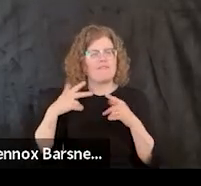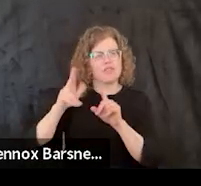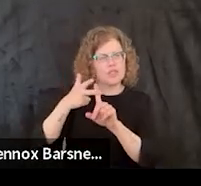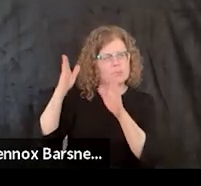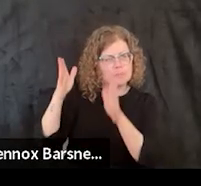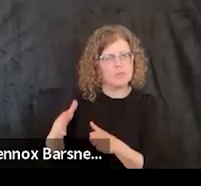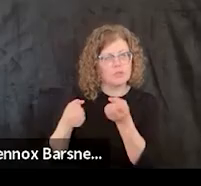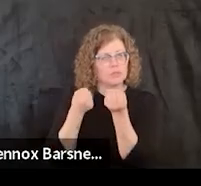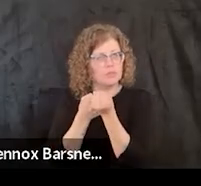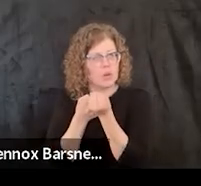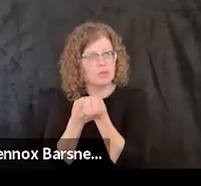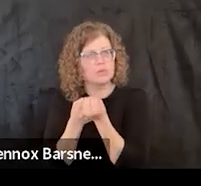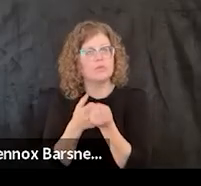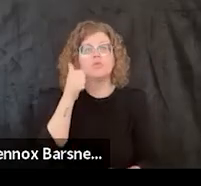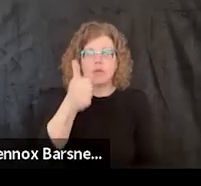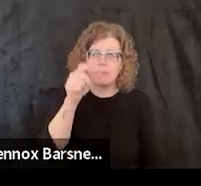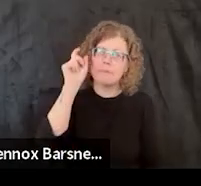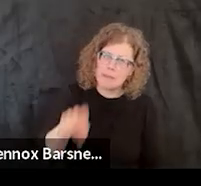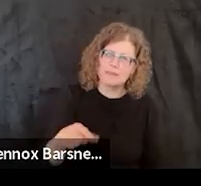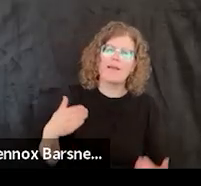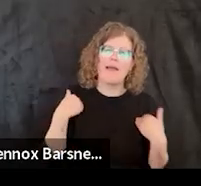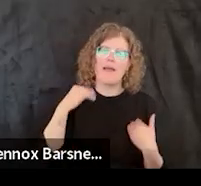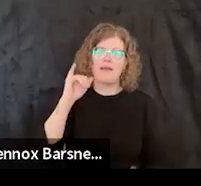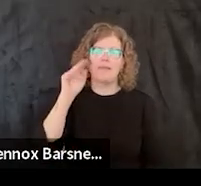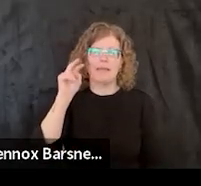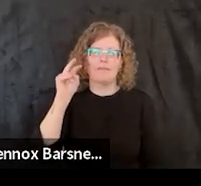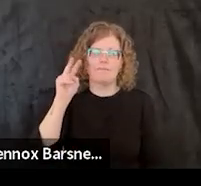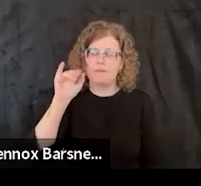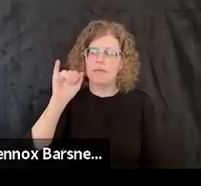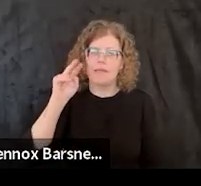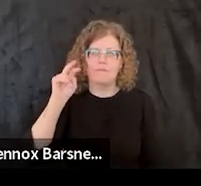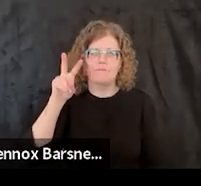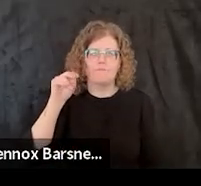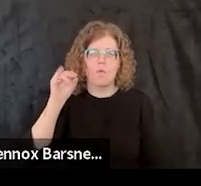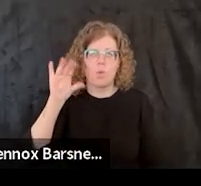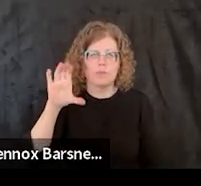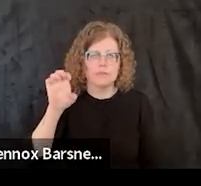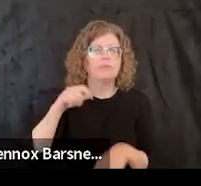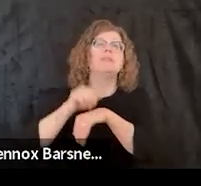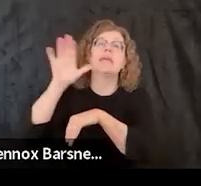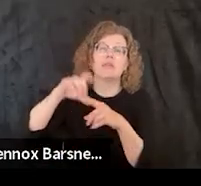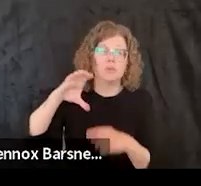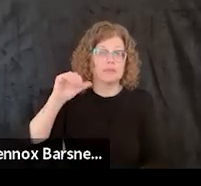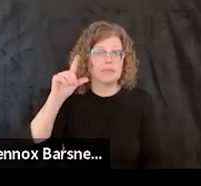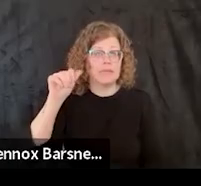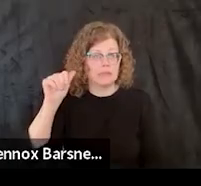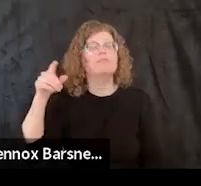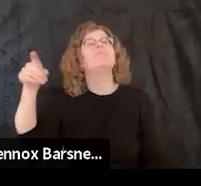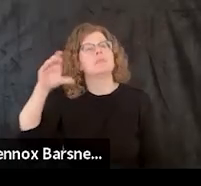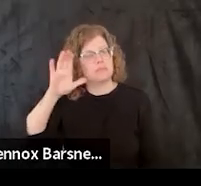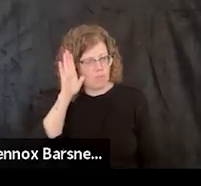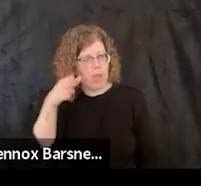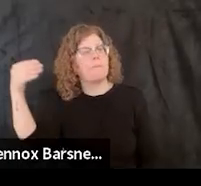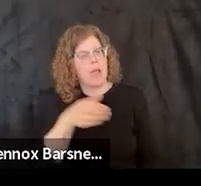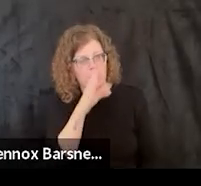to submit a basic invoice to Calgary Arts Development so we can pay them directly. We do not pay you, the